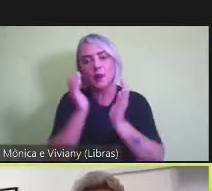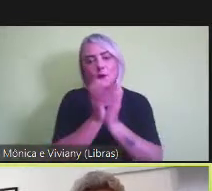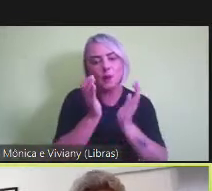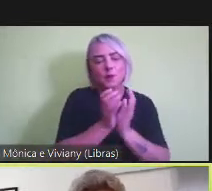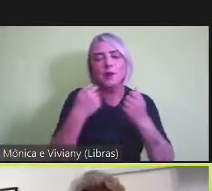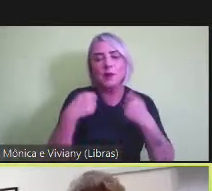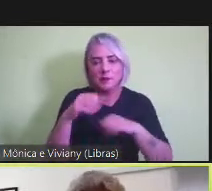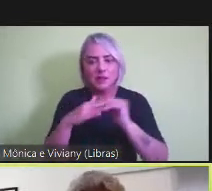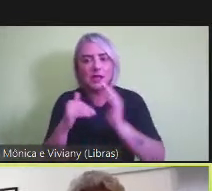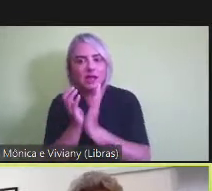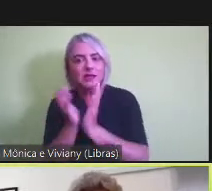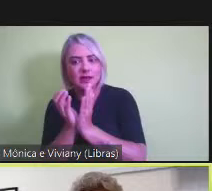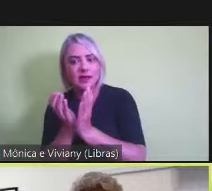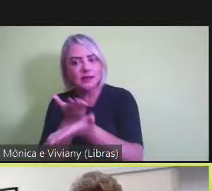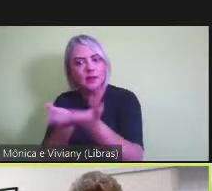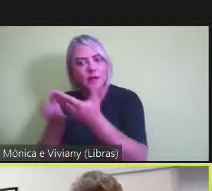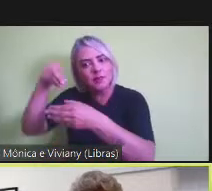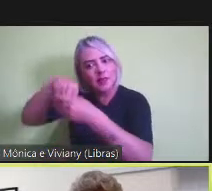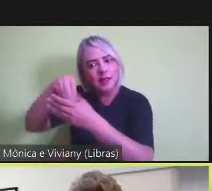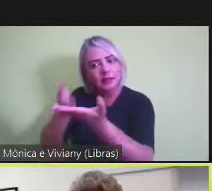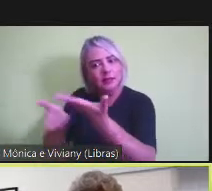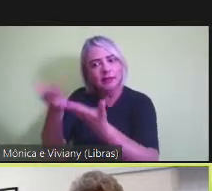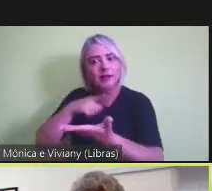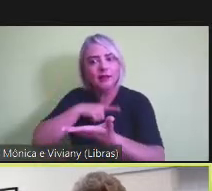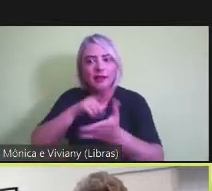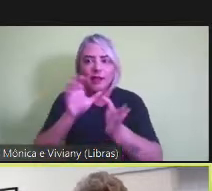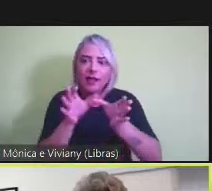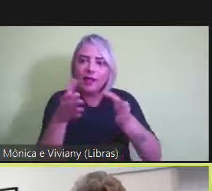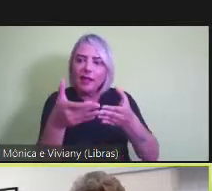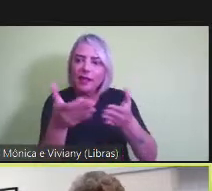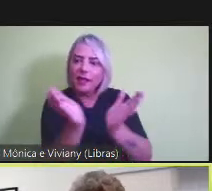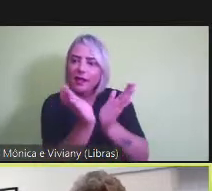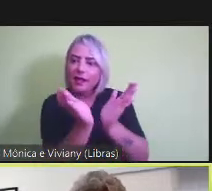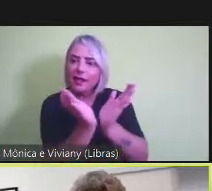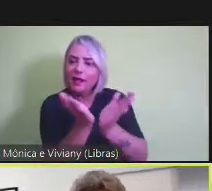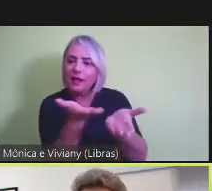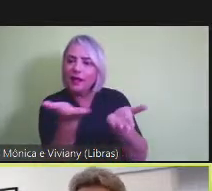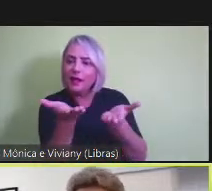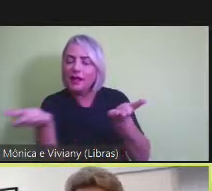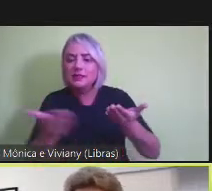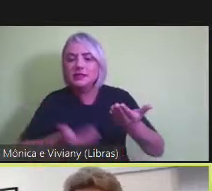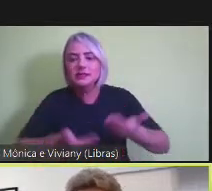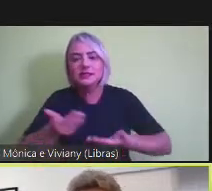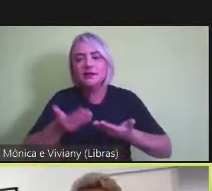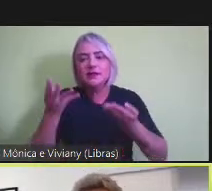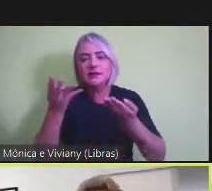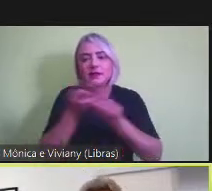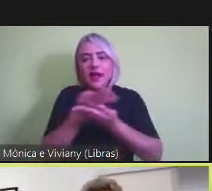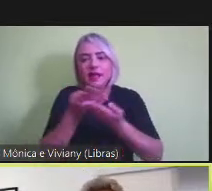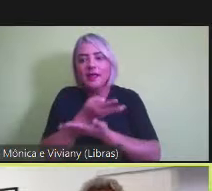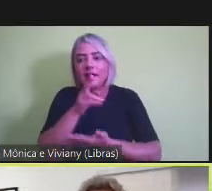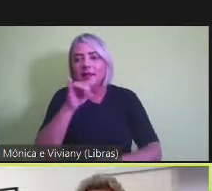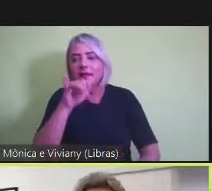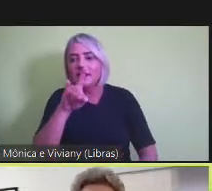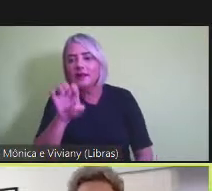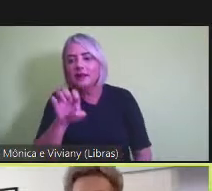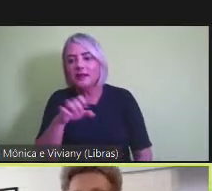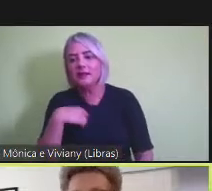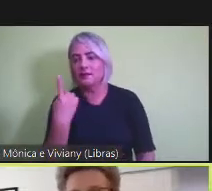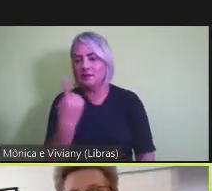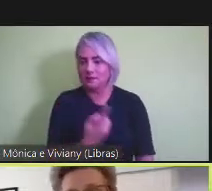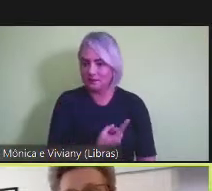professionals and also the teams to collaborate amongst themselves with teams and services from the